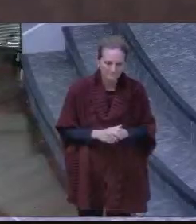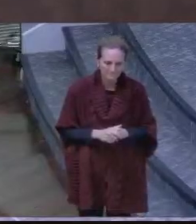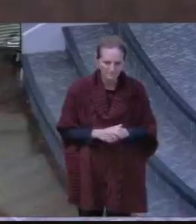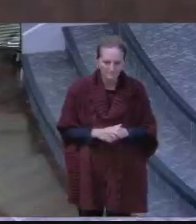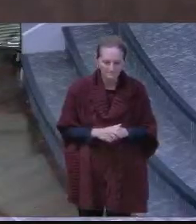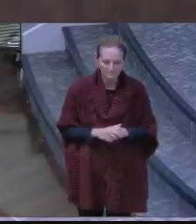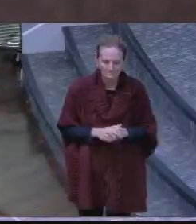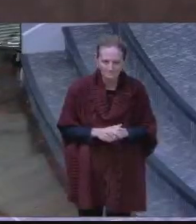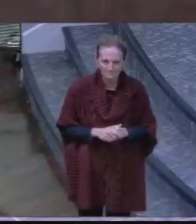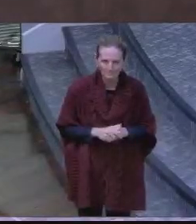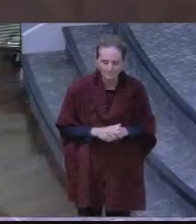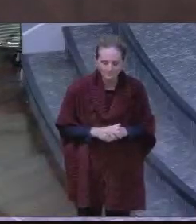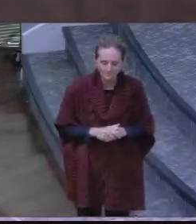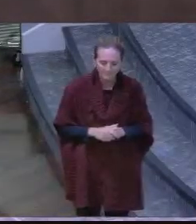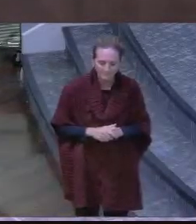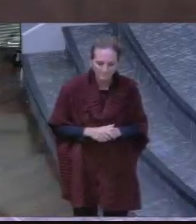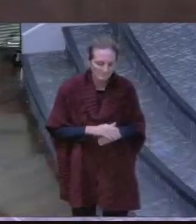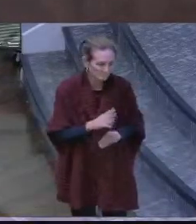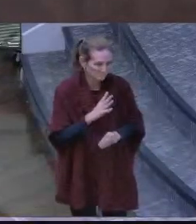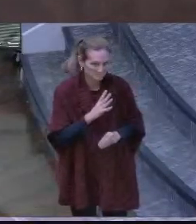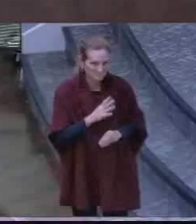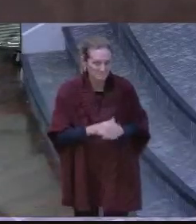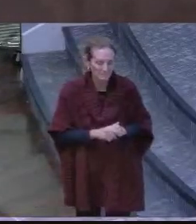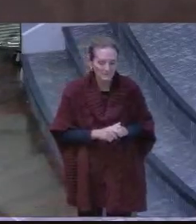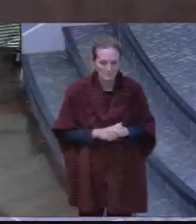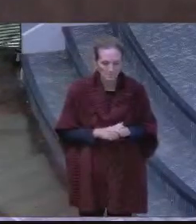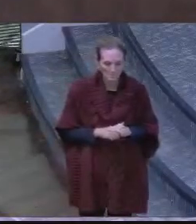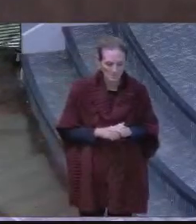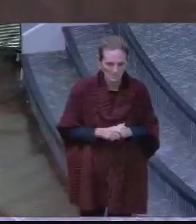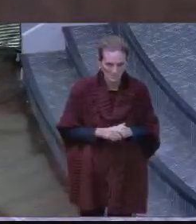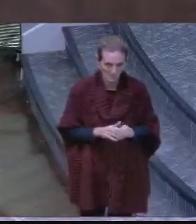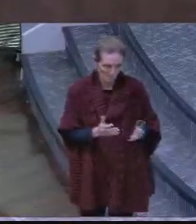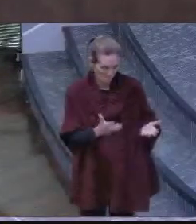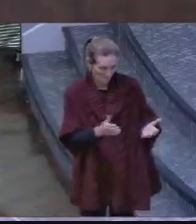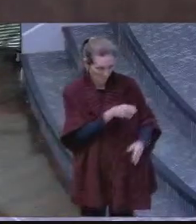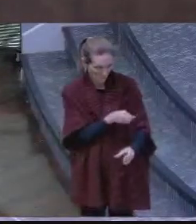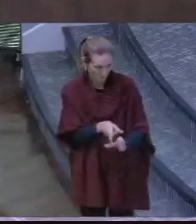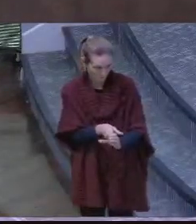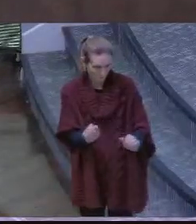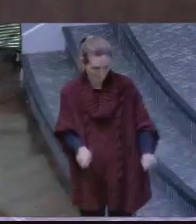better. Thank Okay. you. If you want to join us, you can, but that's fine.